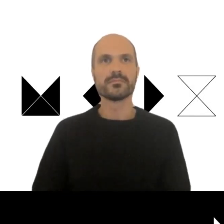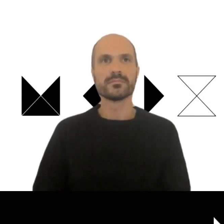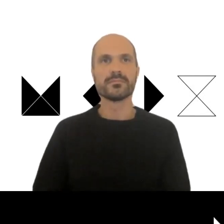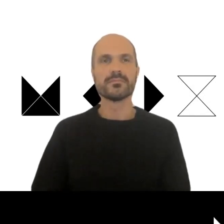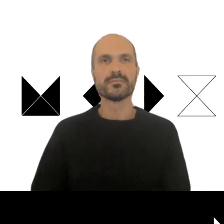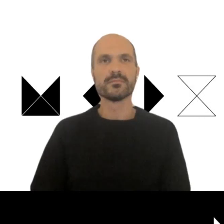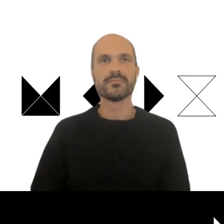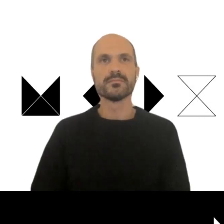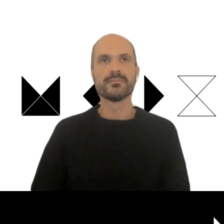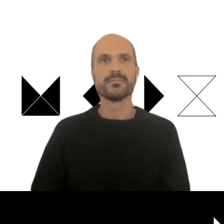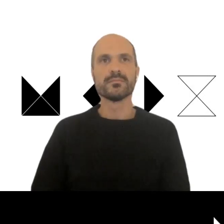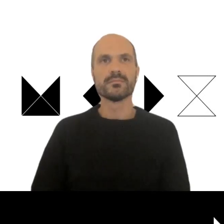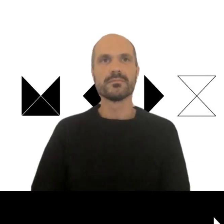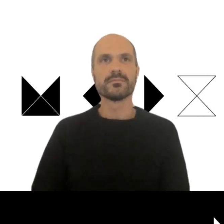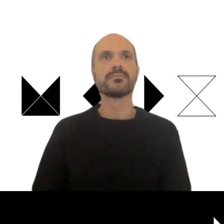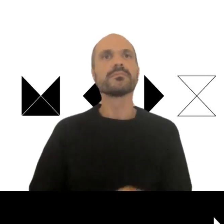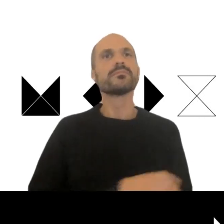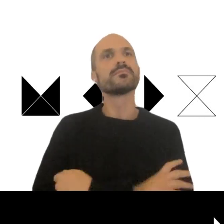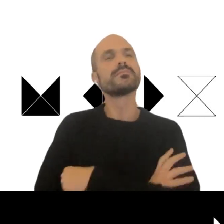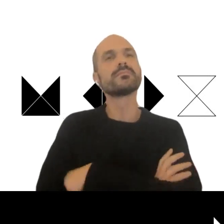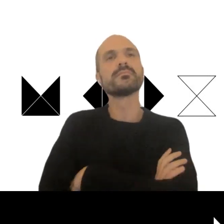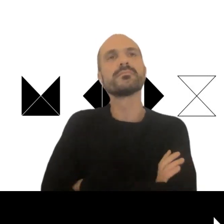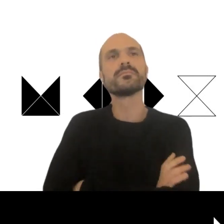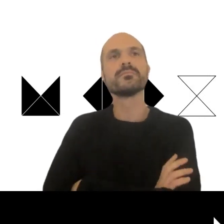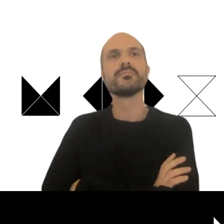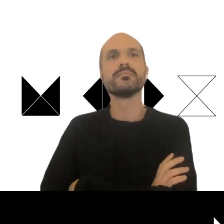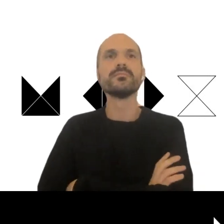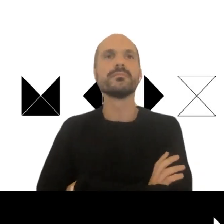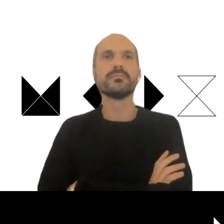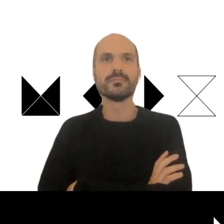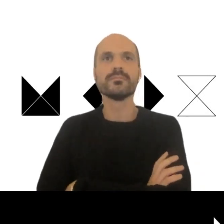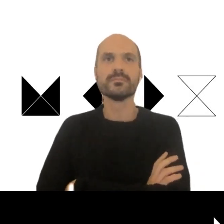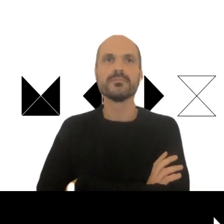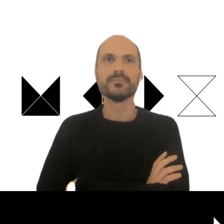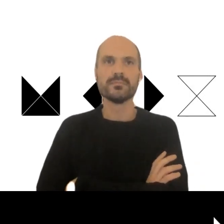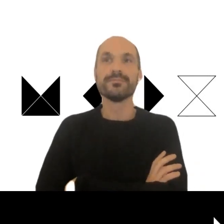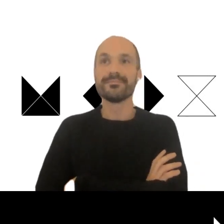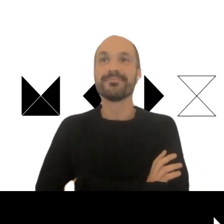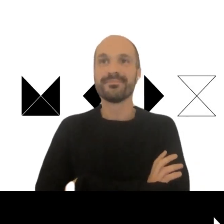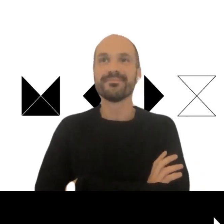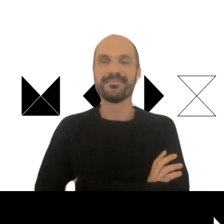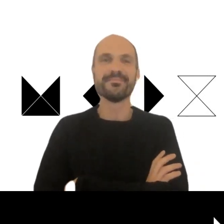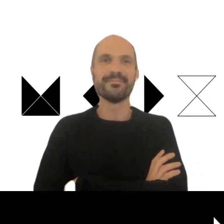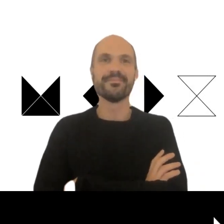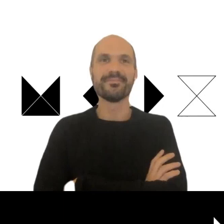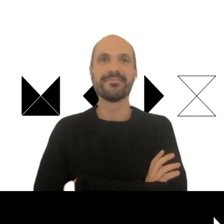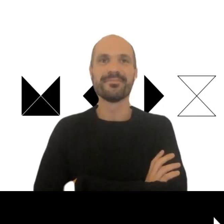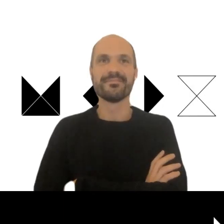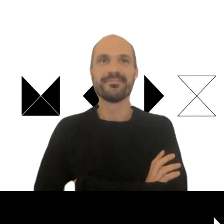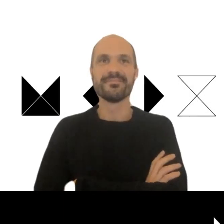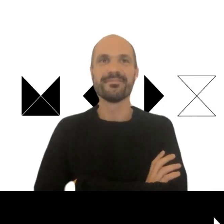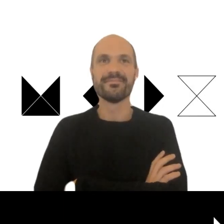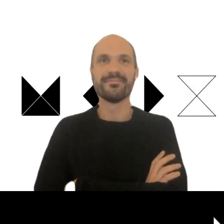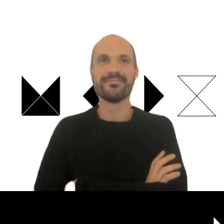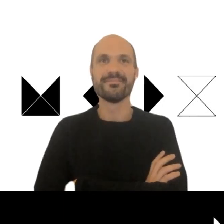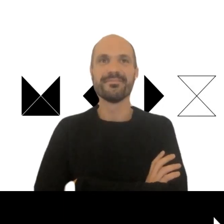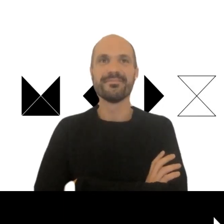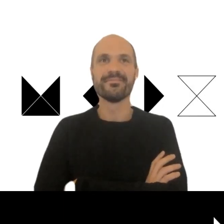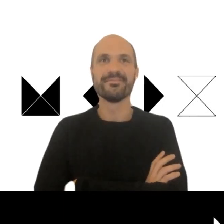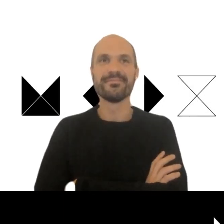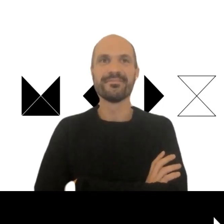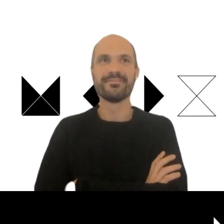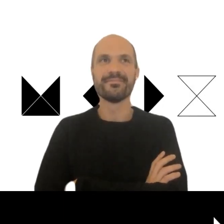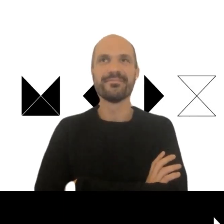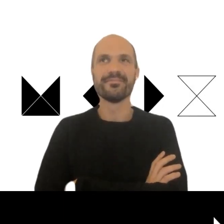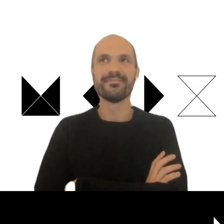But also looking at the people that were buying the apartments, mm-hmm. that was